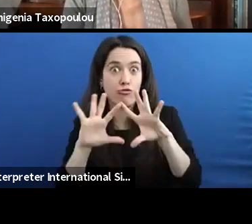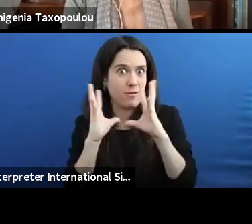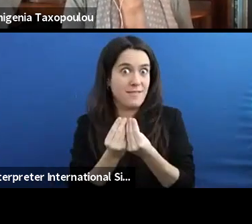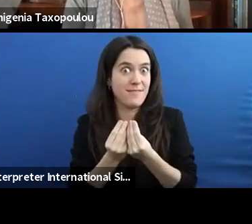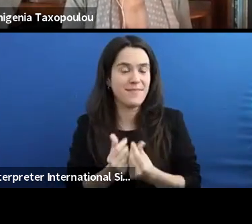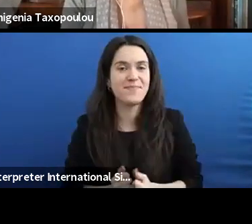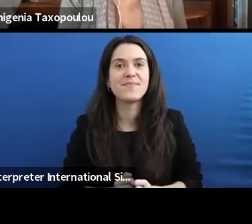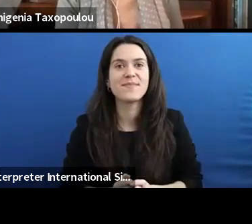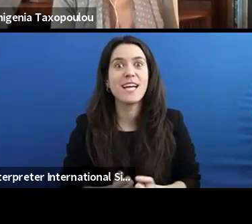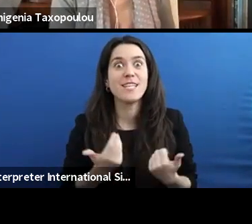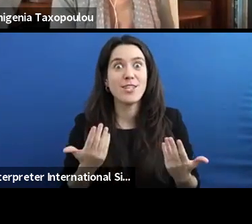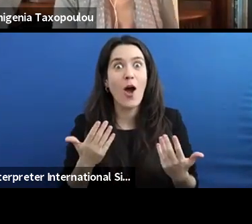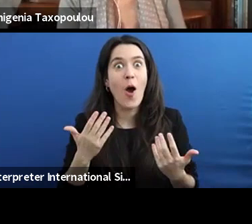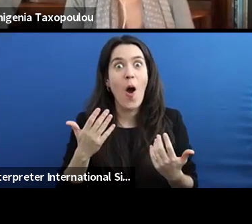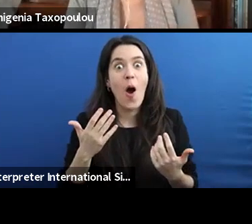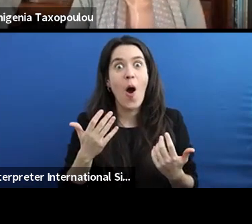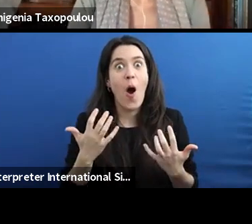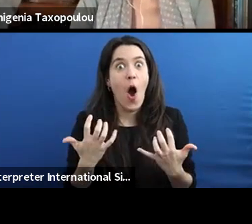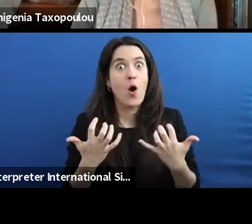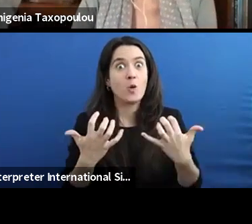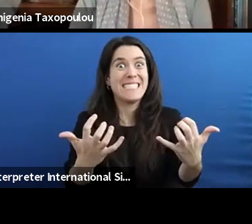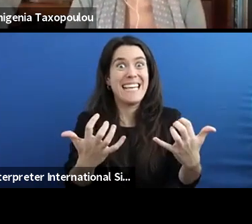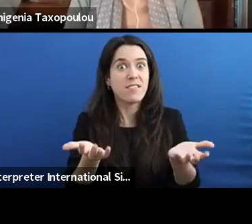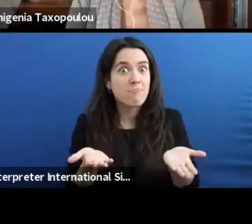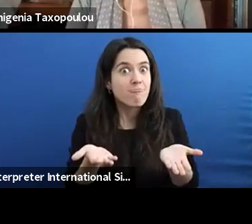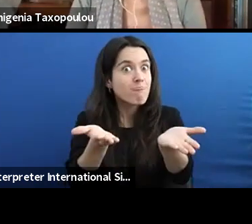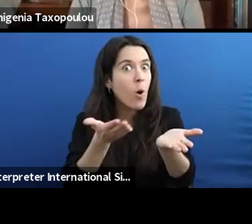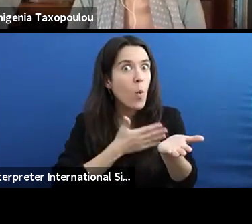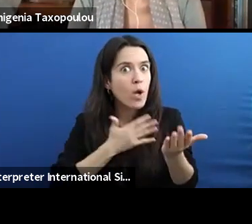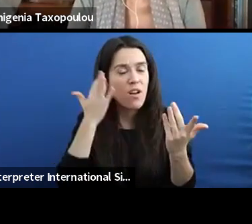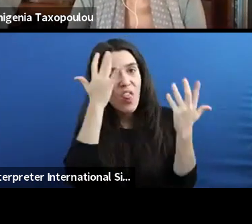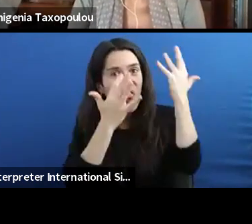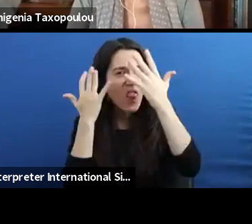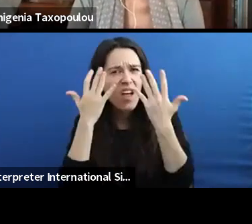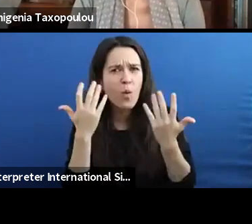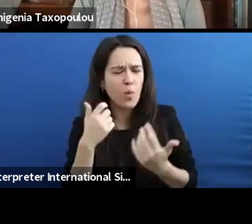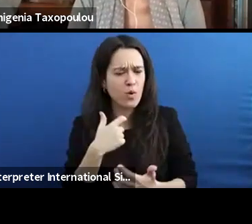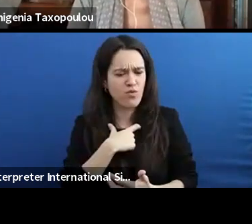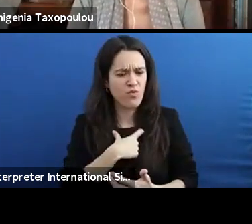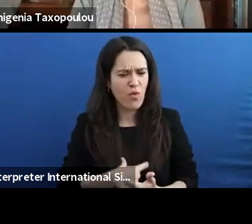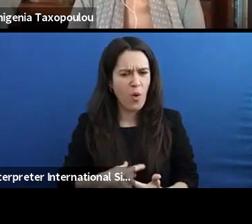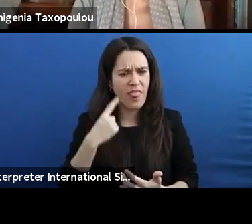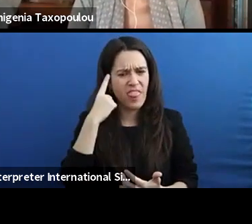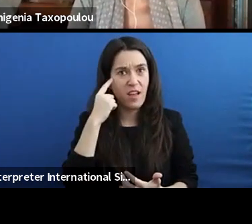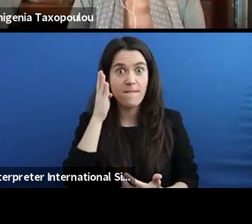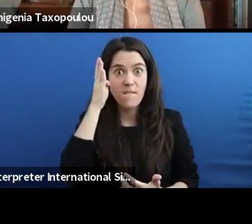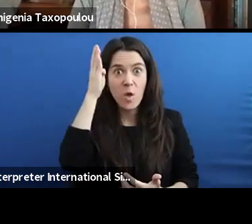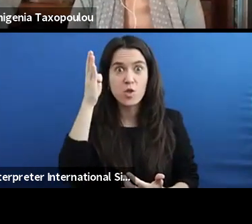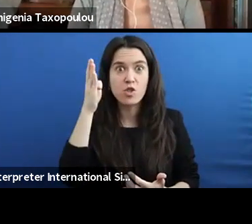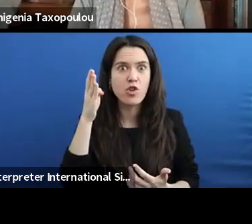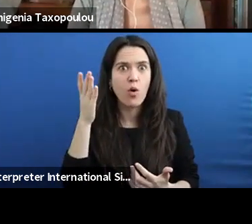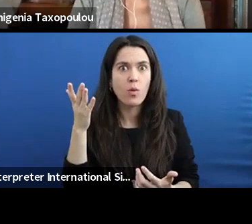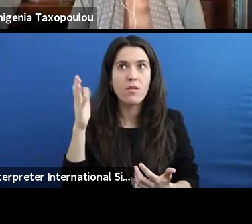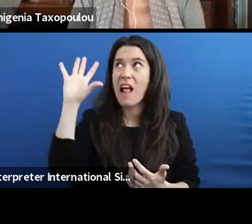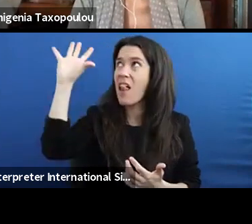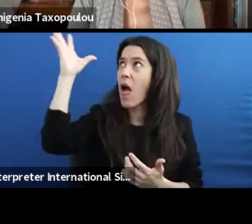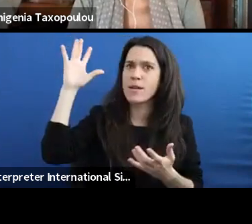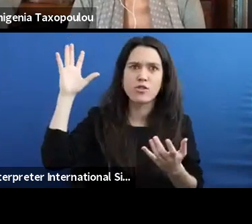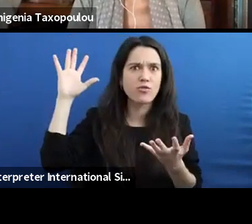And the audience was invited to reflect on their roles in creating these futures and the narratives needed to tackle with the climate